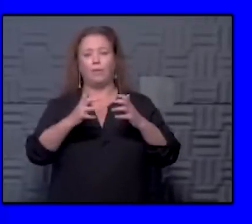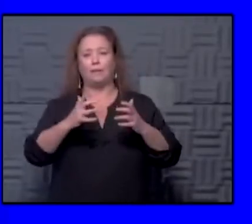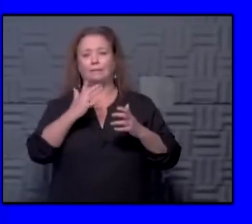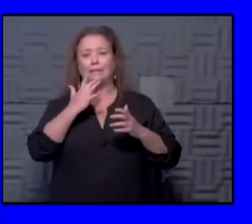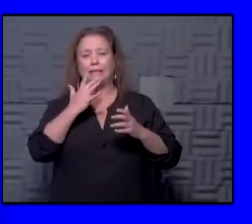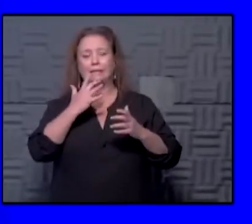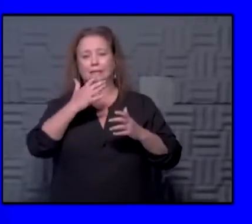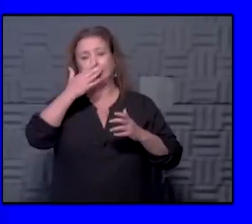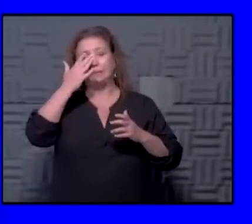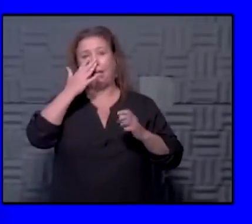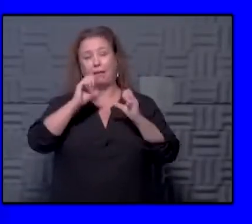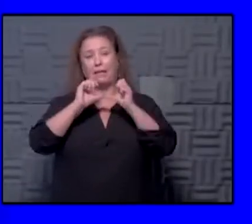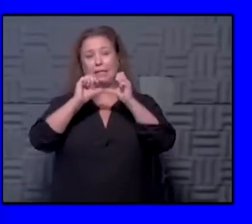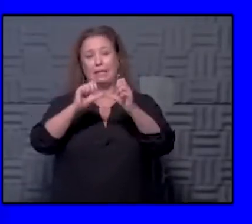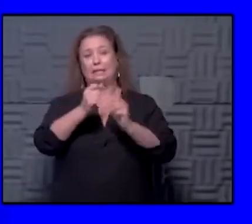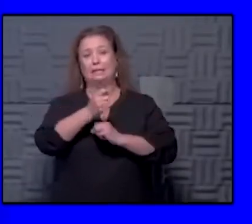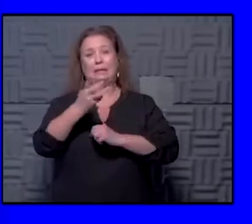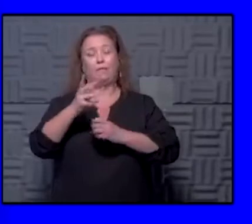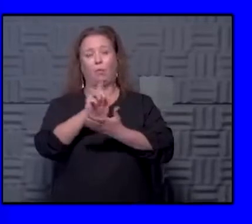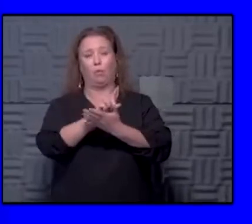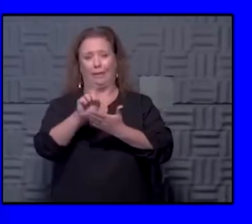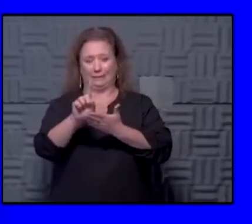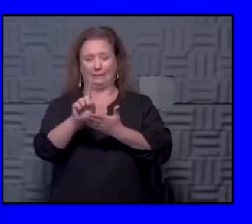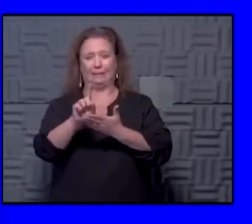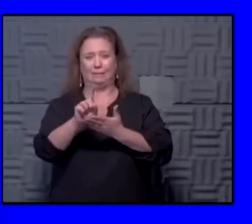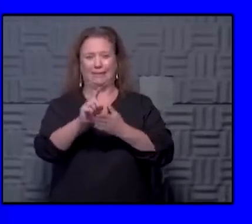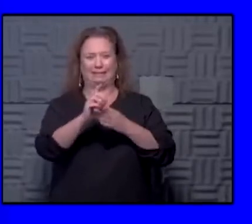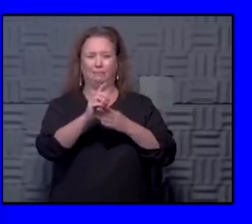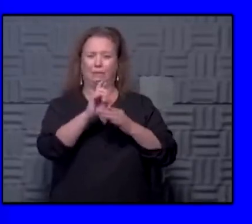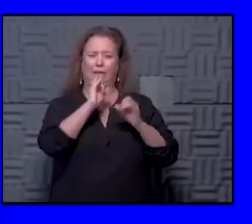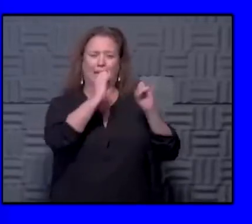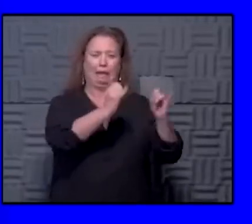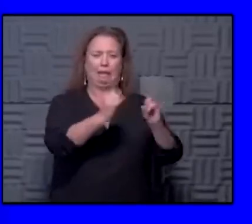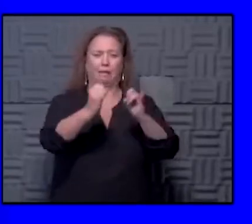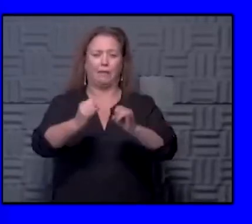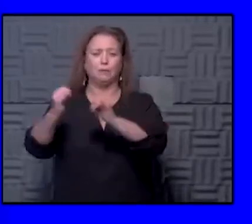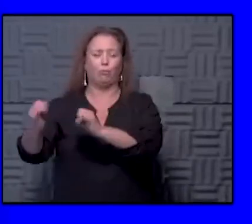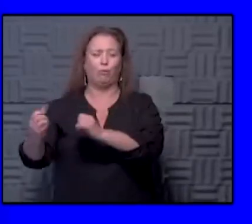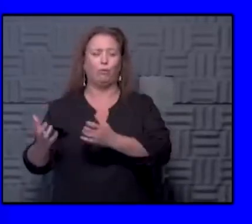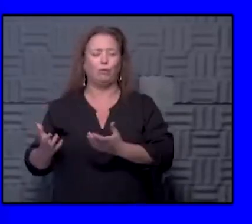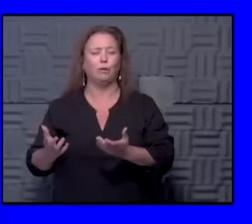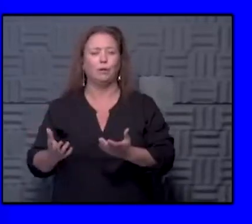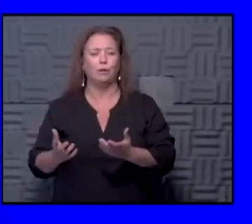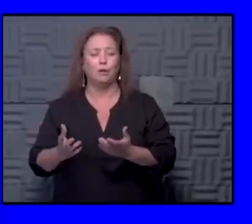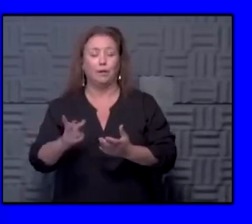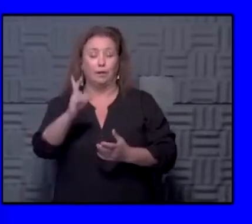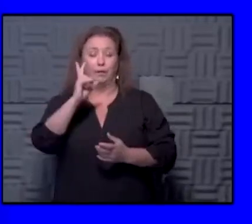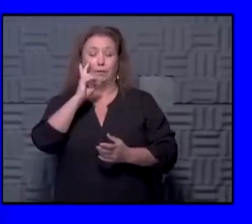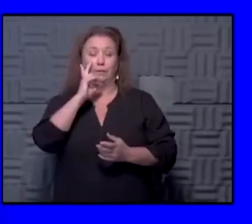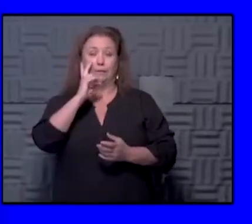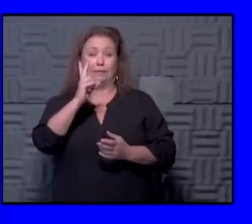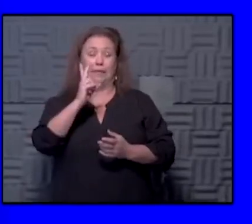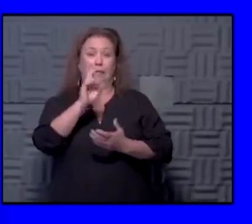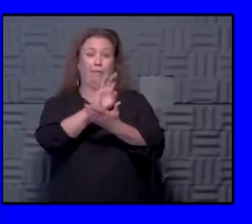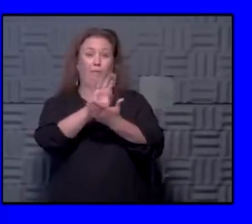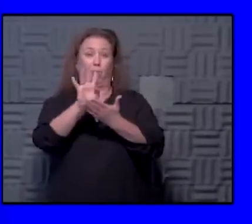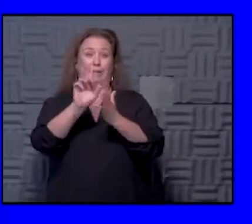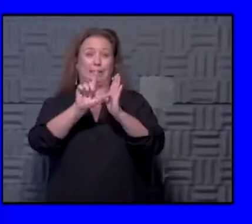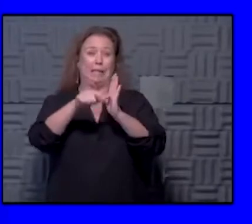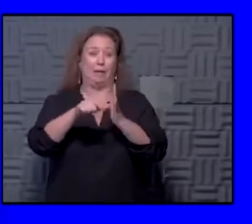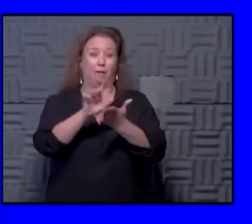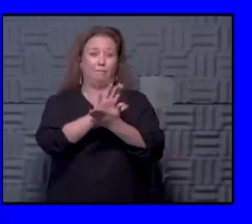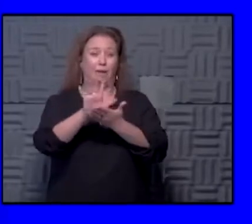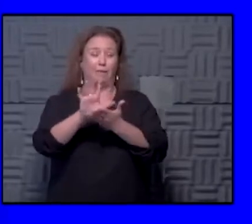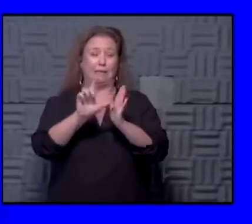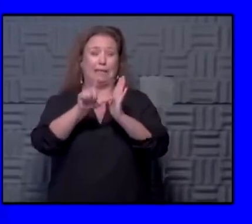smell, that can probably last for several weeks. I think that's individual. But certainly, you know, seeing it maybe 4 weeks later or 5 or